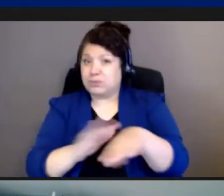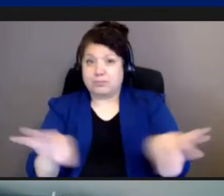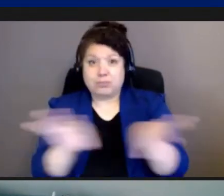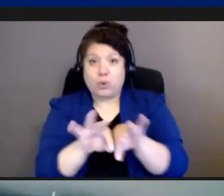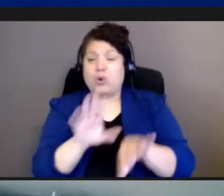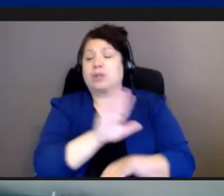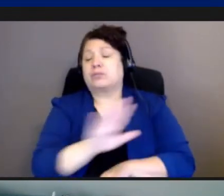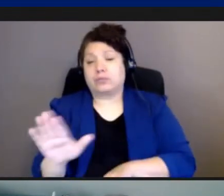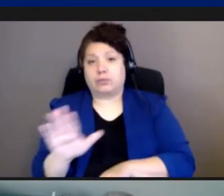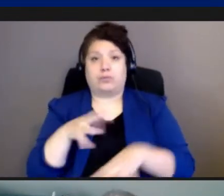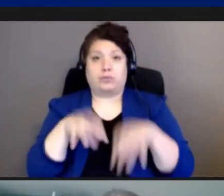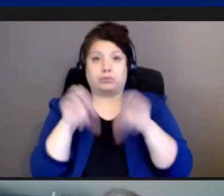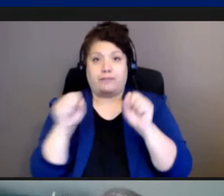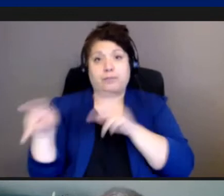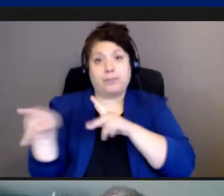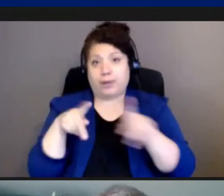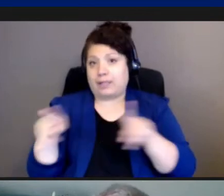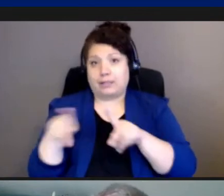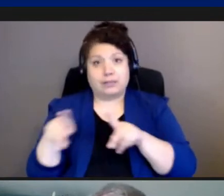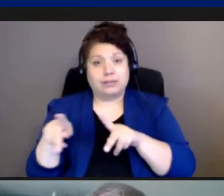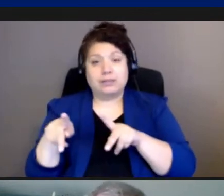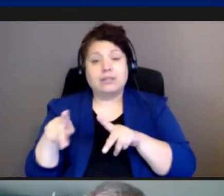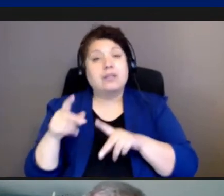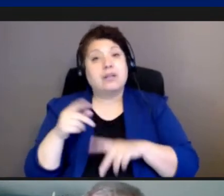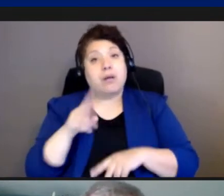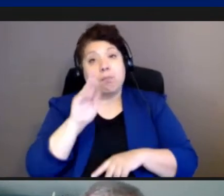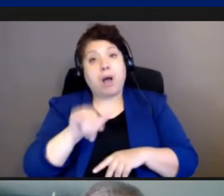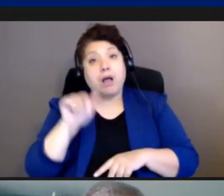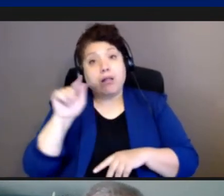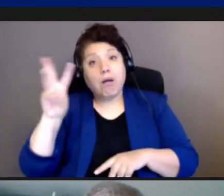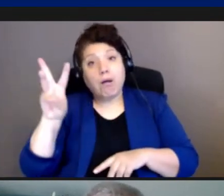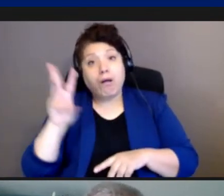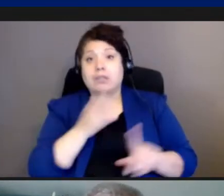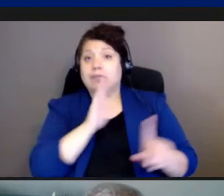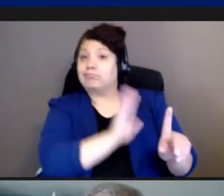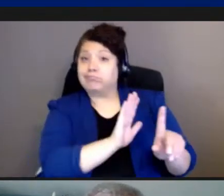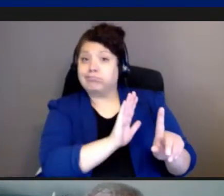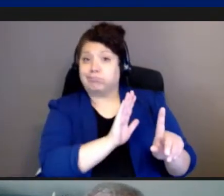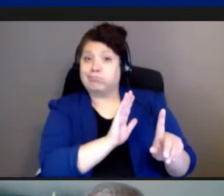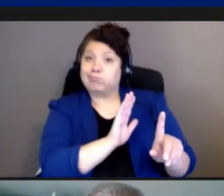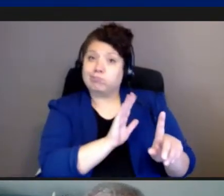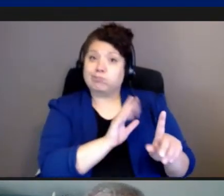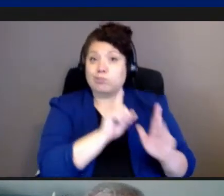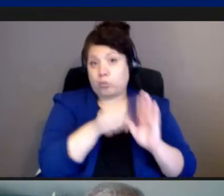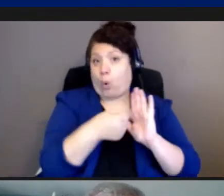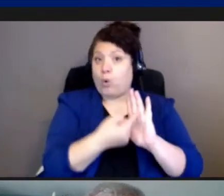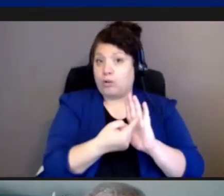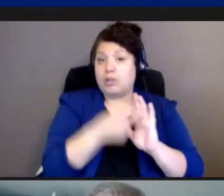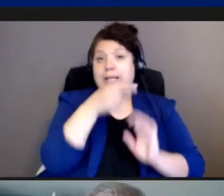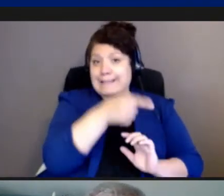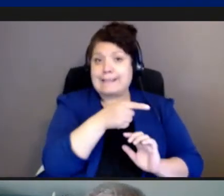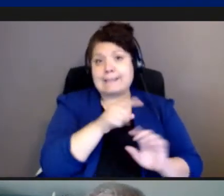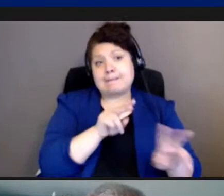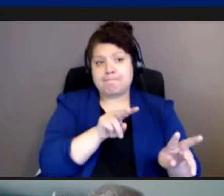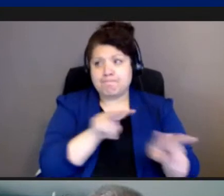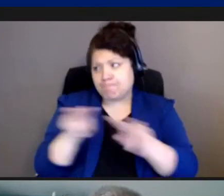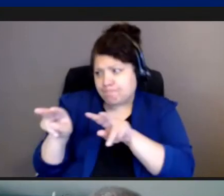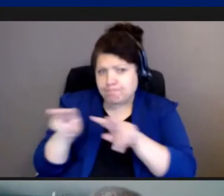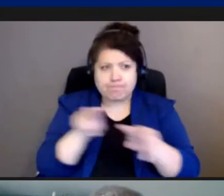this, and it's really important that bylaw has an important role in our community to